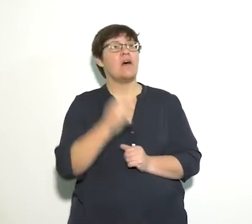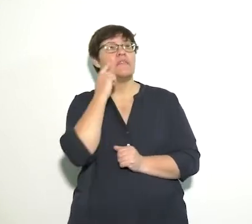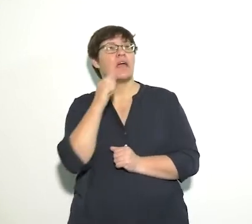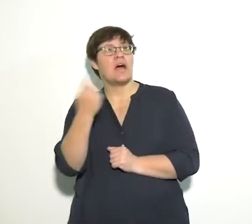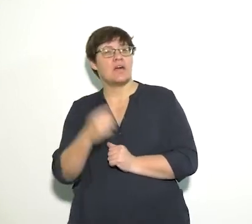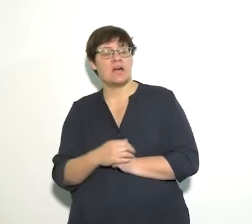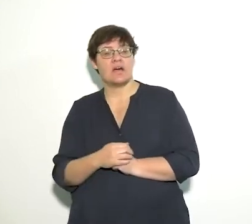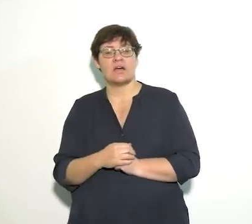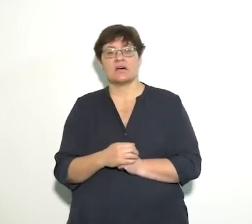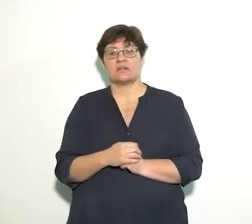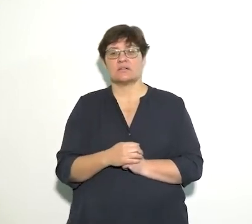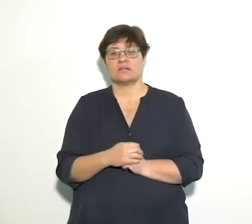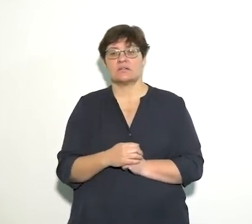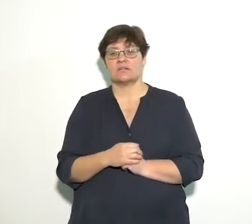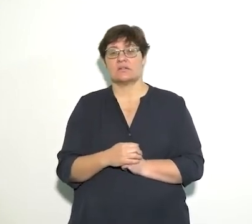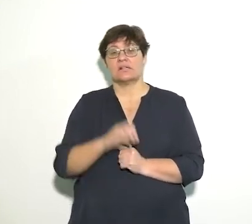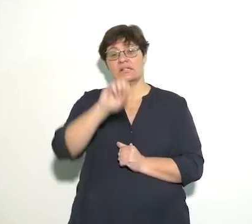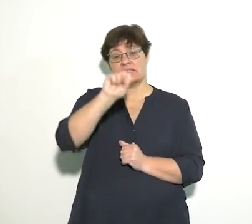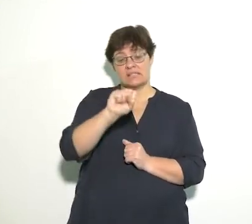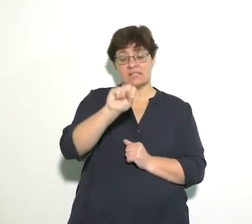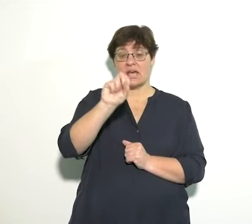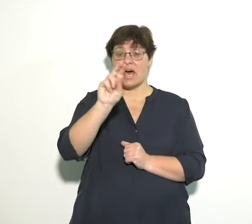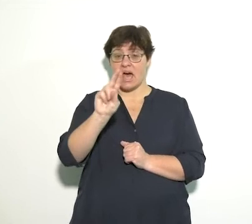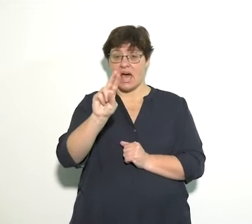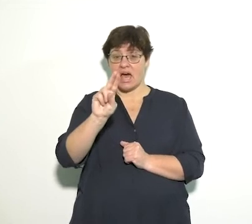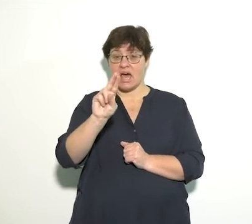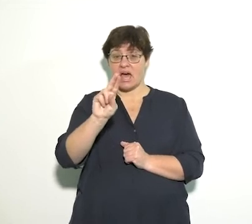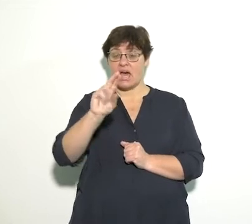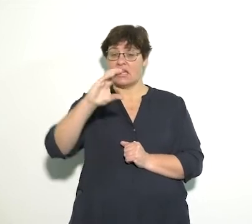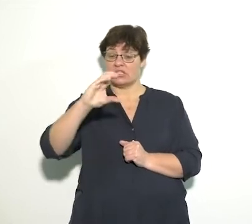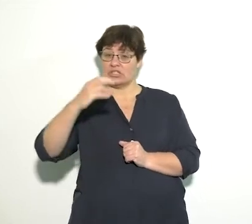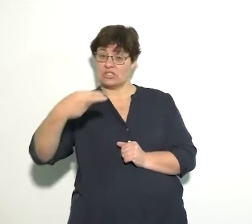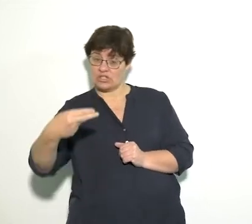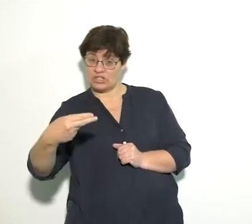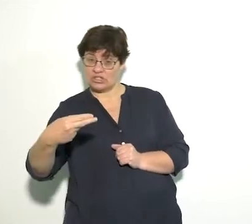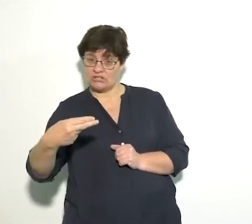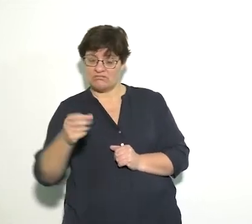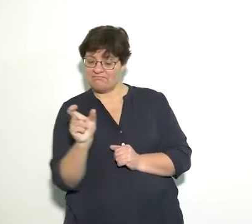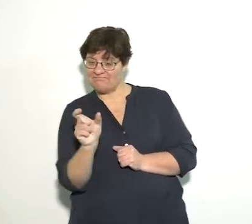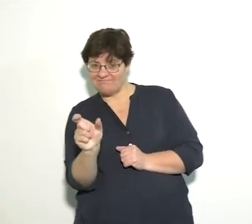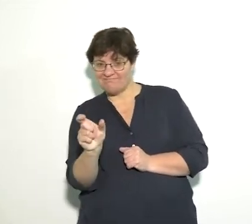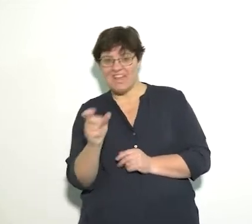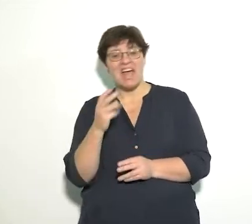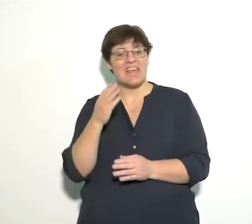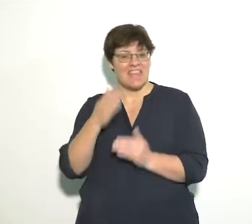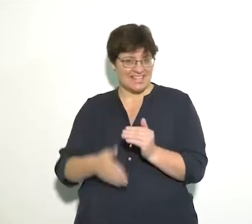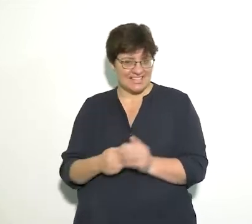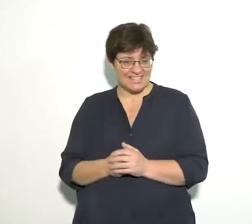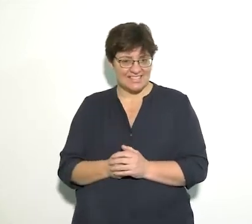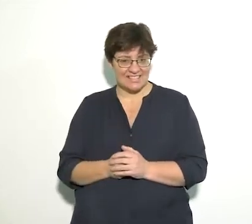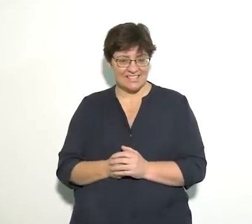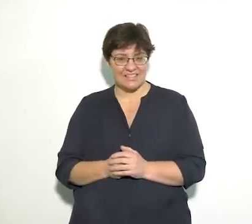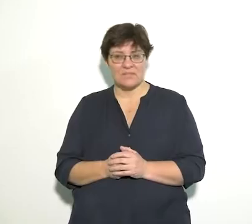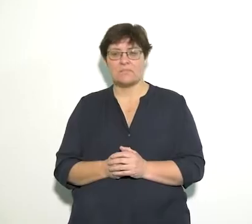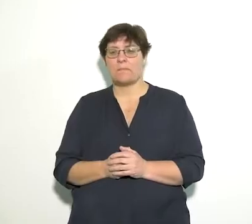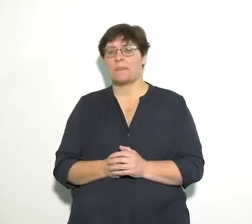another word, s, a, ch, such. And there's the digraph at the end. I'm going to give you